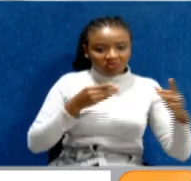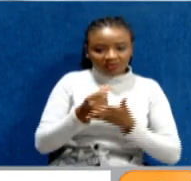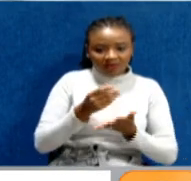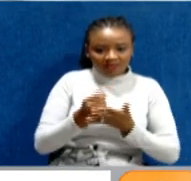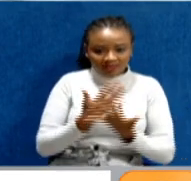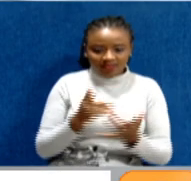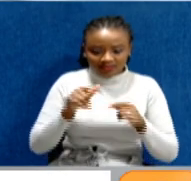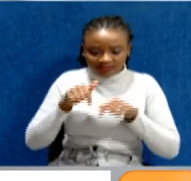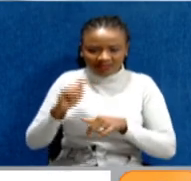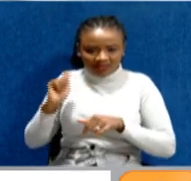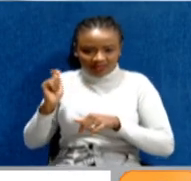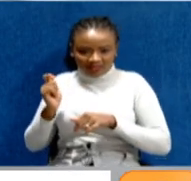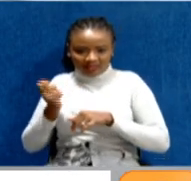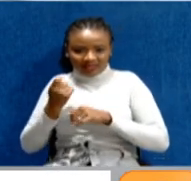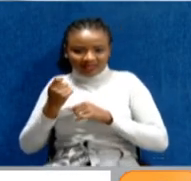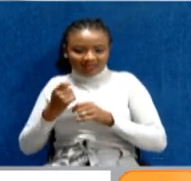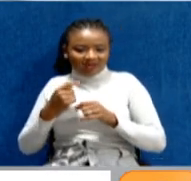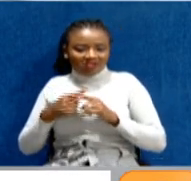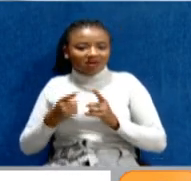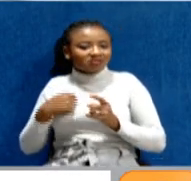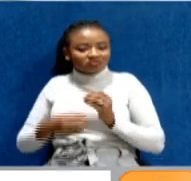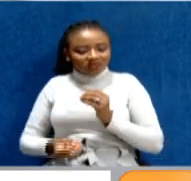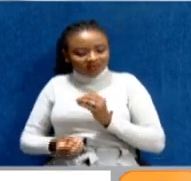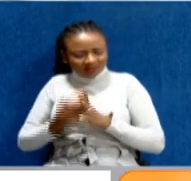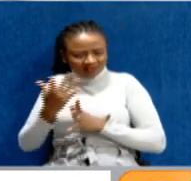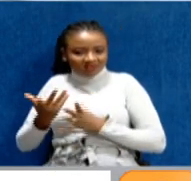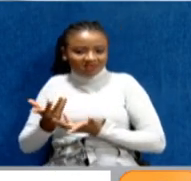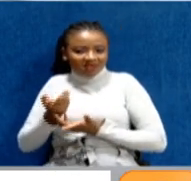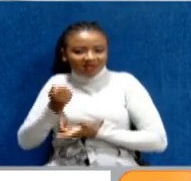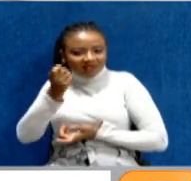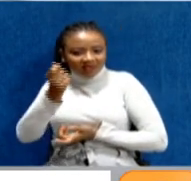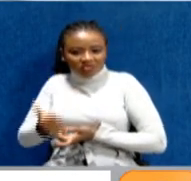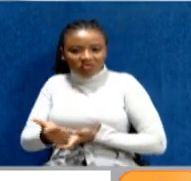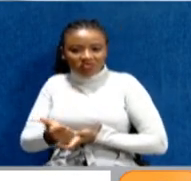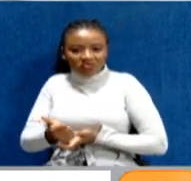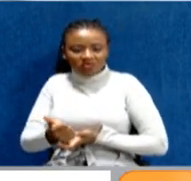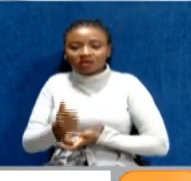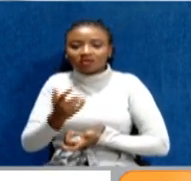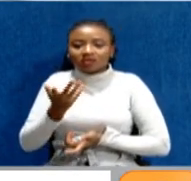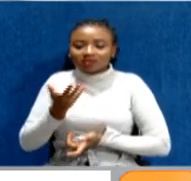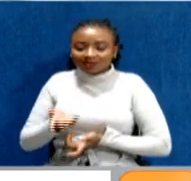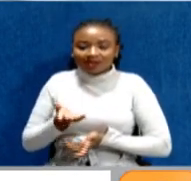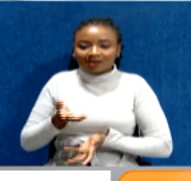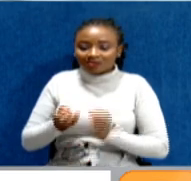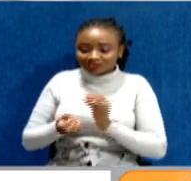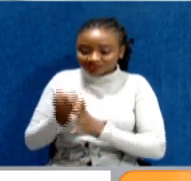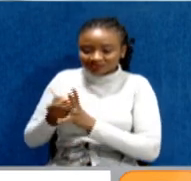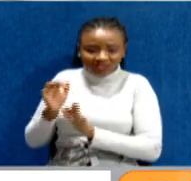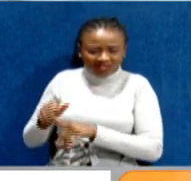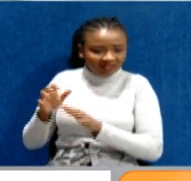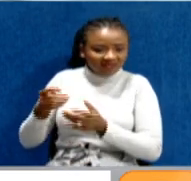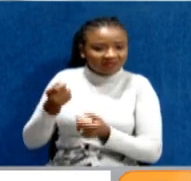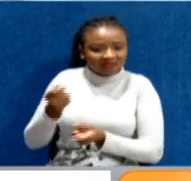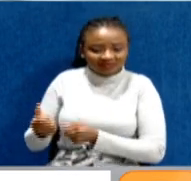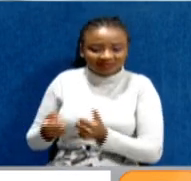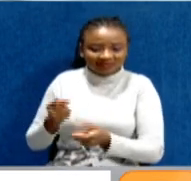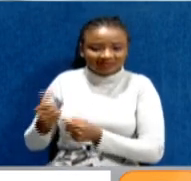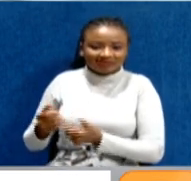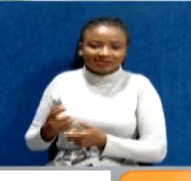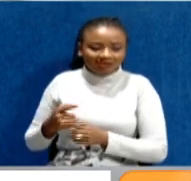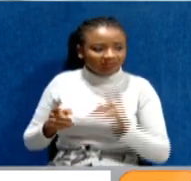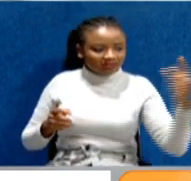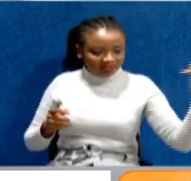countries, but we are producing less. Yeah. Today, as the situation is, organic production is very low. Yet, that is the direction we need